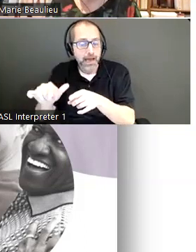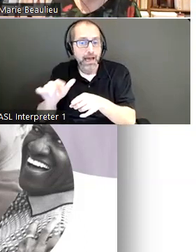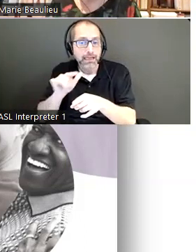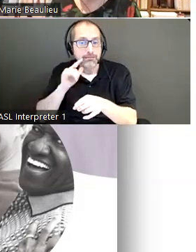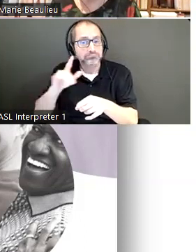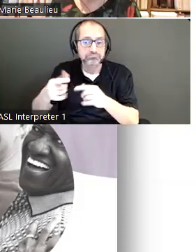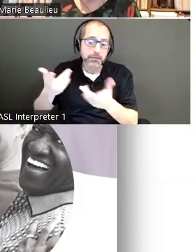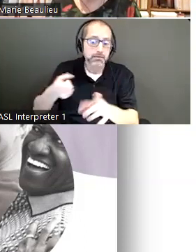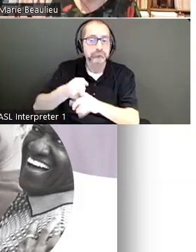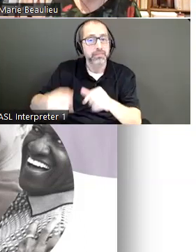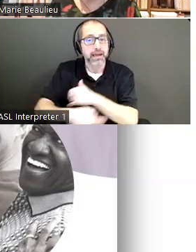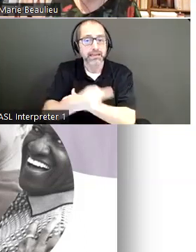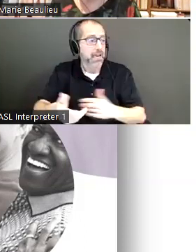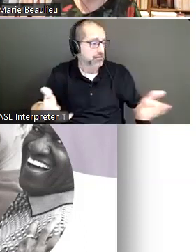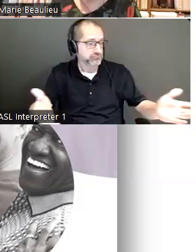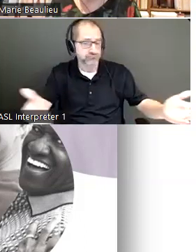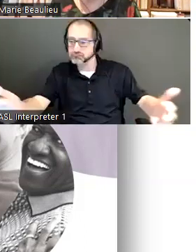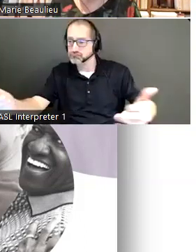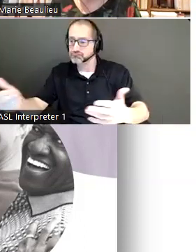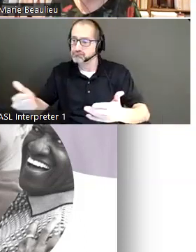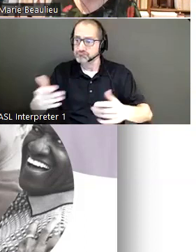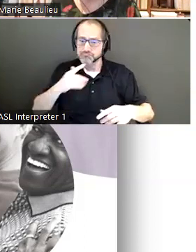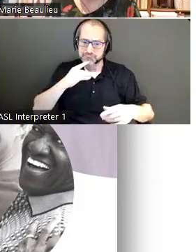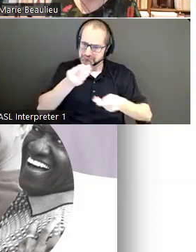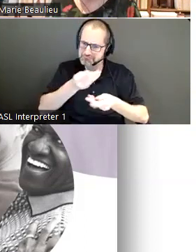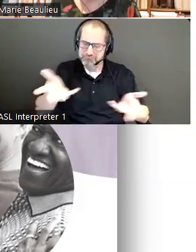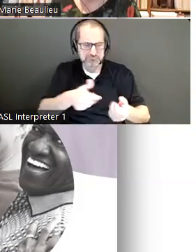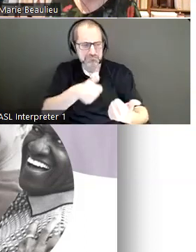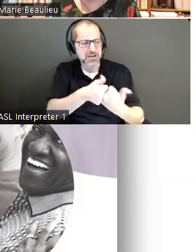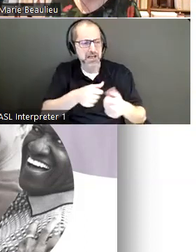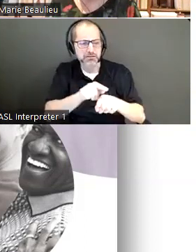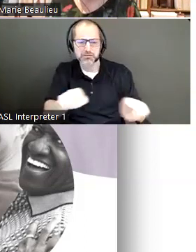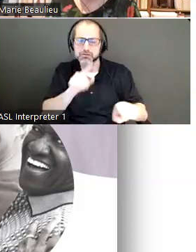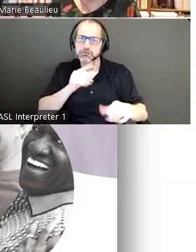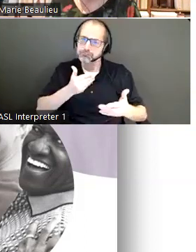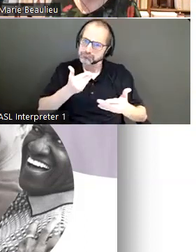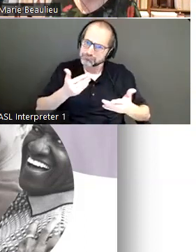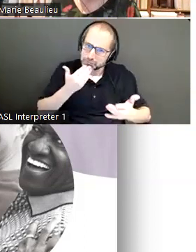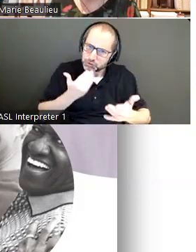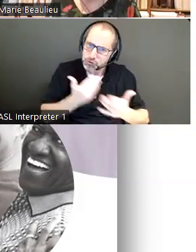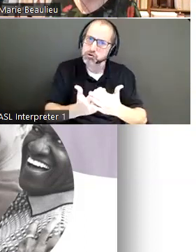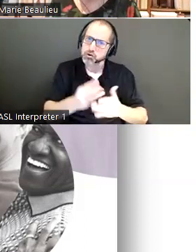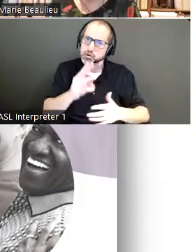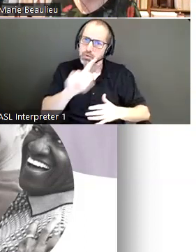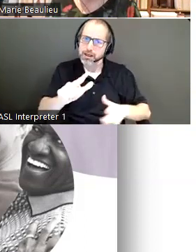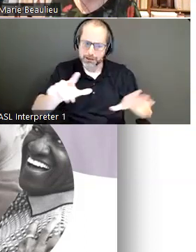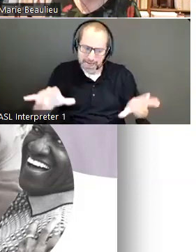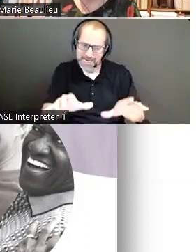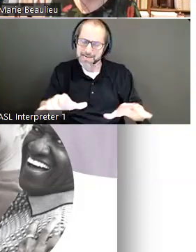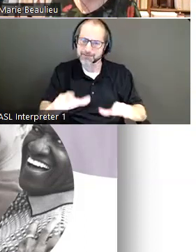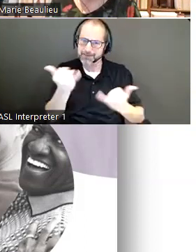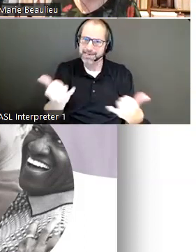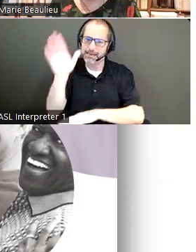take up the challenge of doing several actions proposed throughout the day. So you have 6 examples. So it's